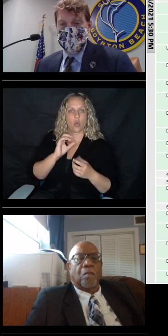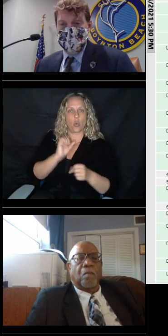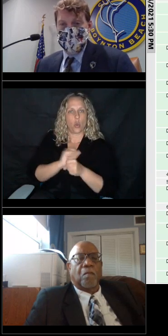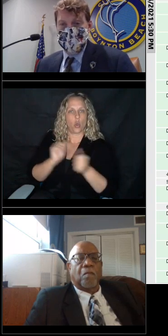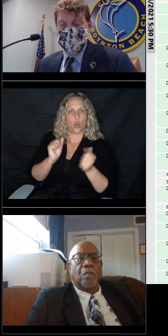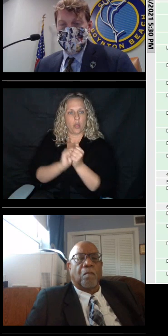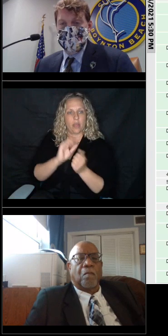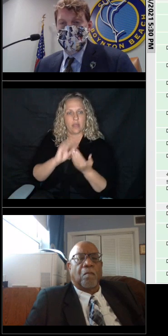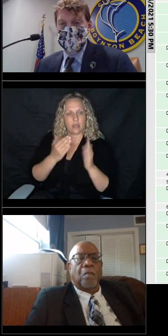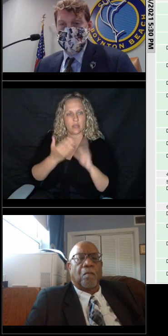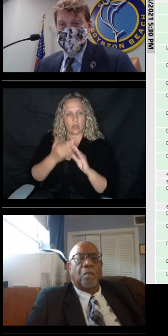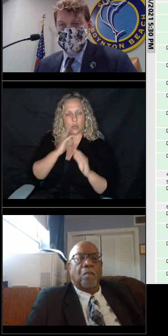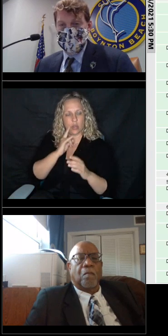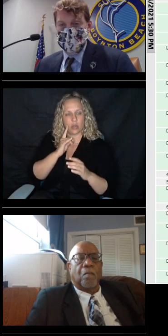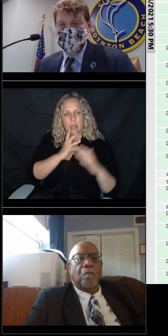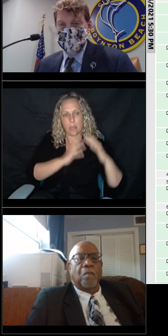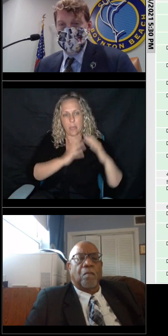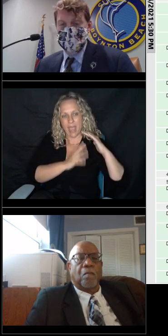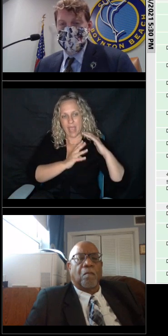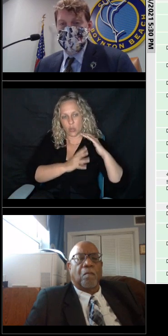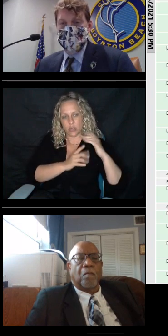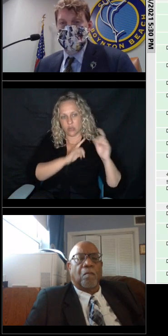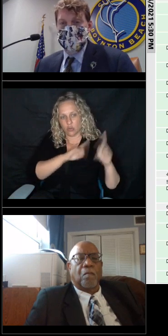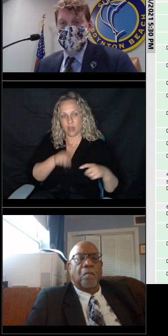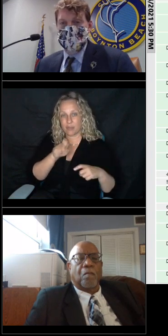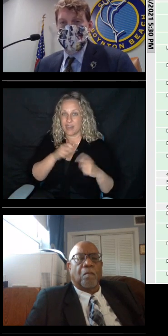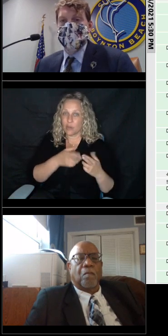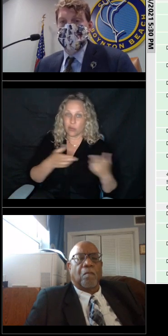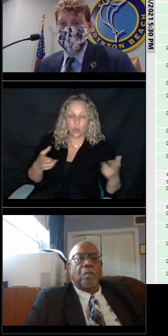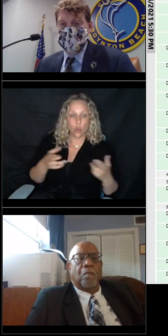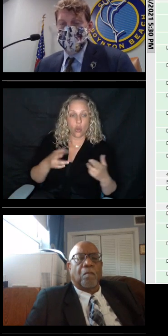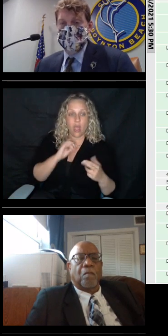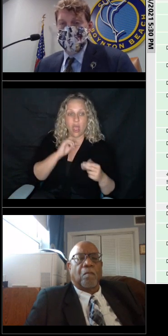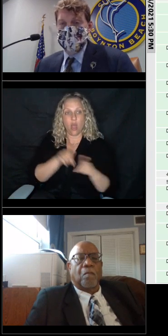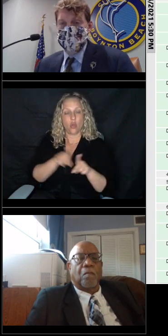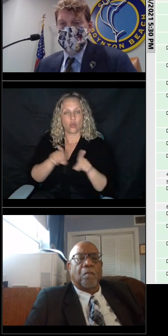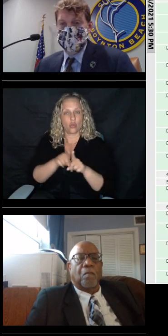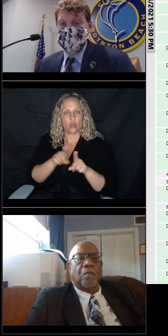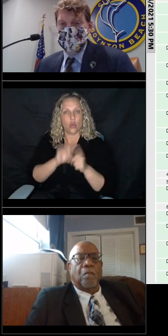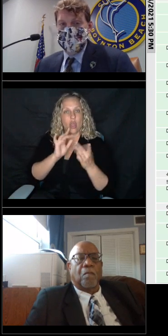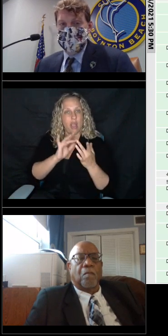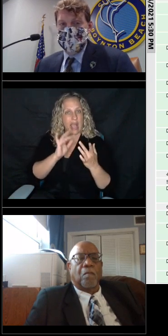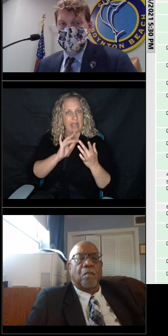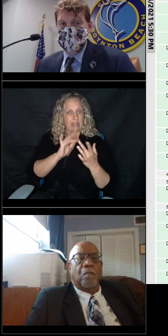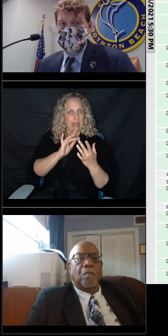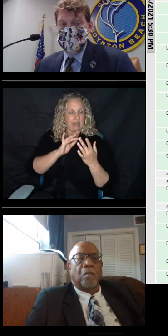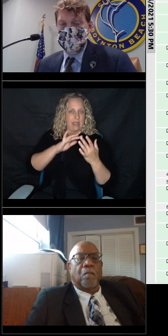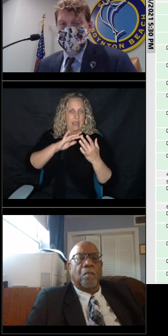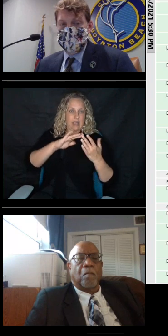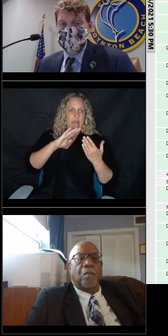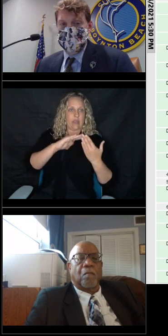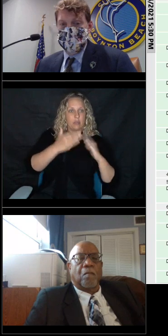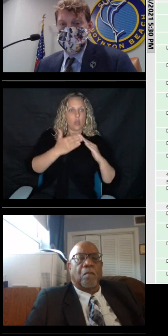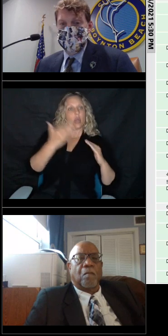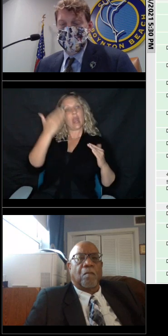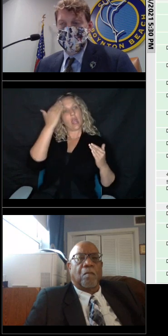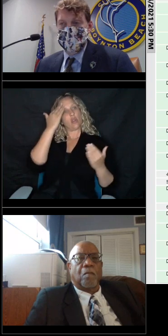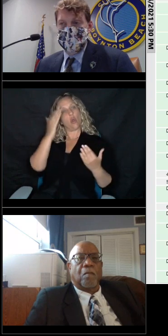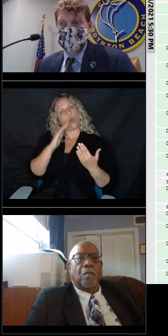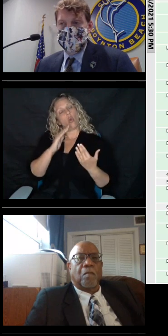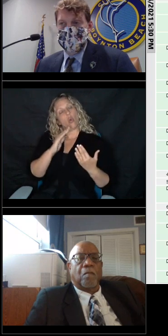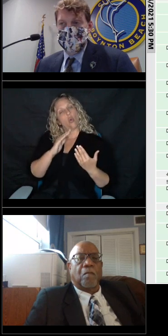when it comes to these migrants. We know that they may need some resources and also contacting the community, and know that the city of